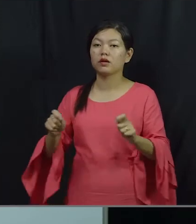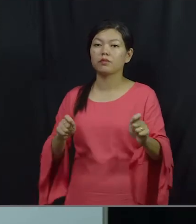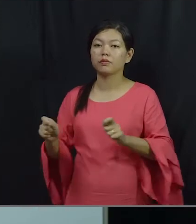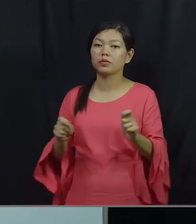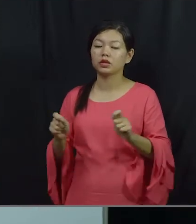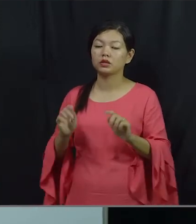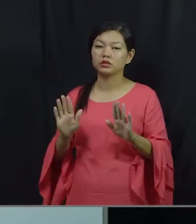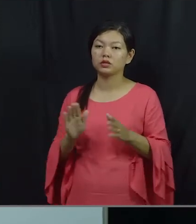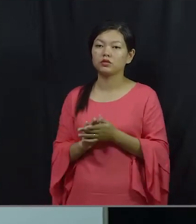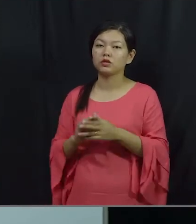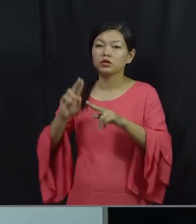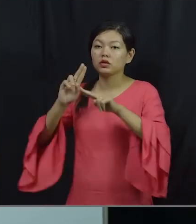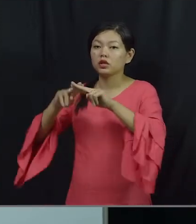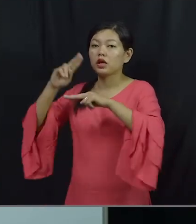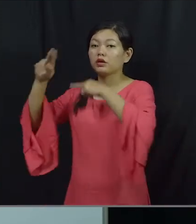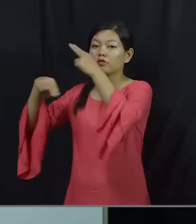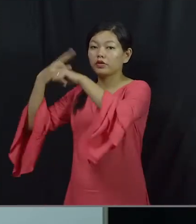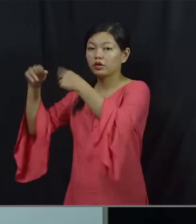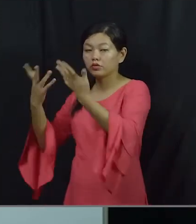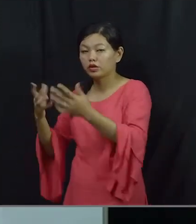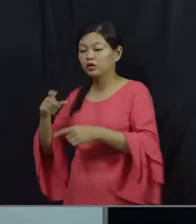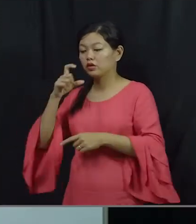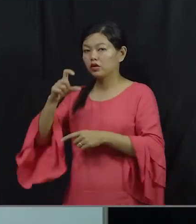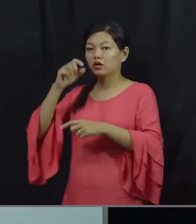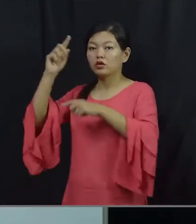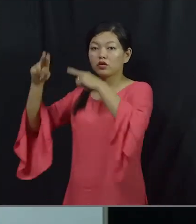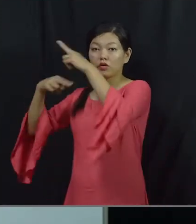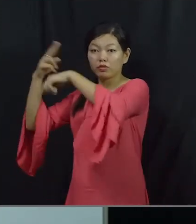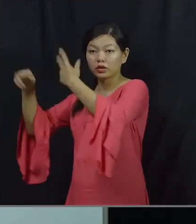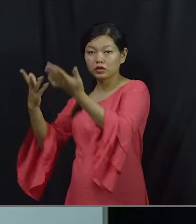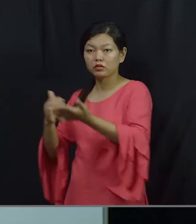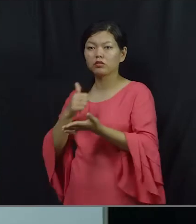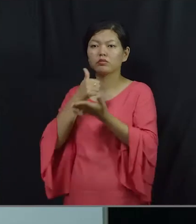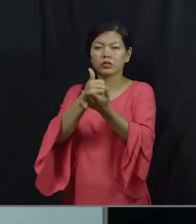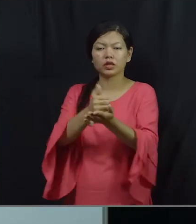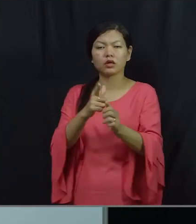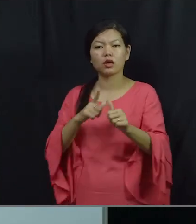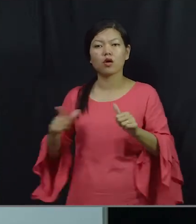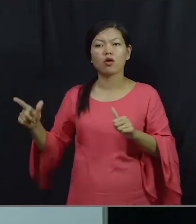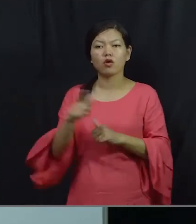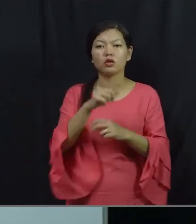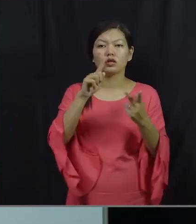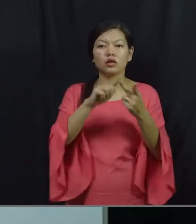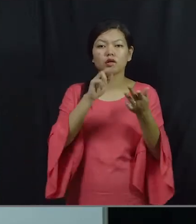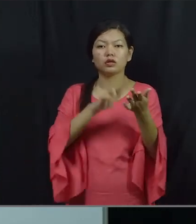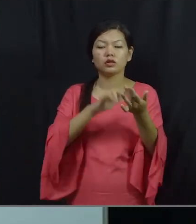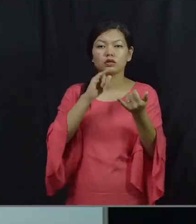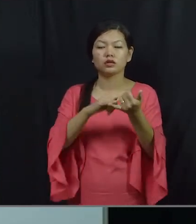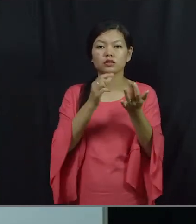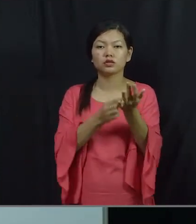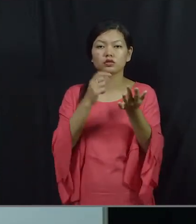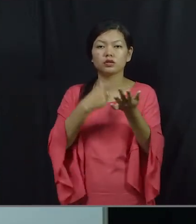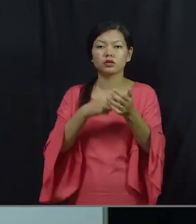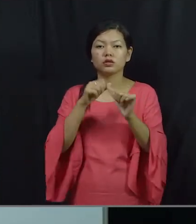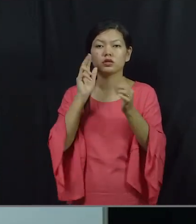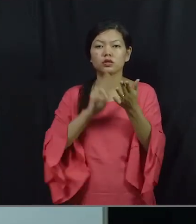that if anything happens, they can claim the insurance money. Then banking, isn't that? Money is also one important problem. So if any, you know, if